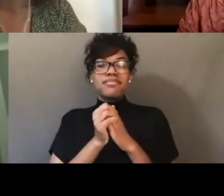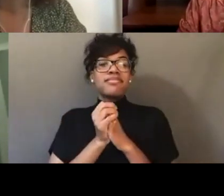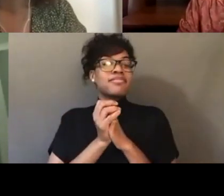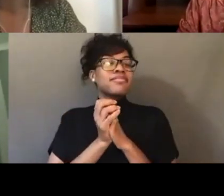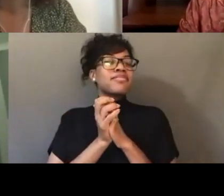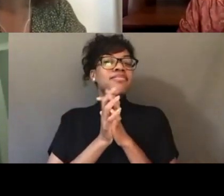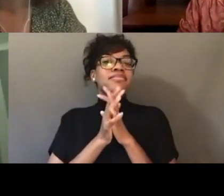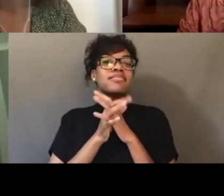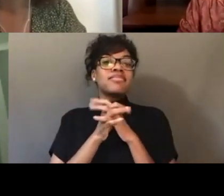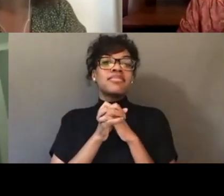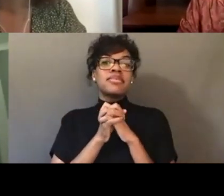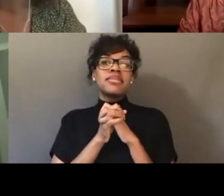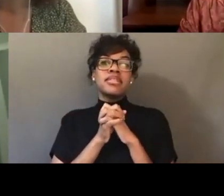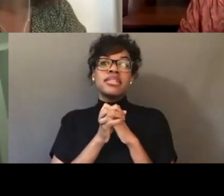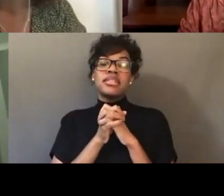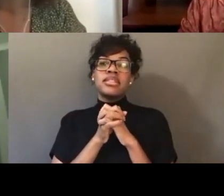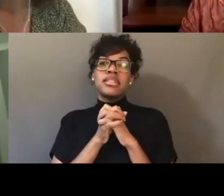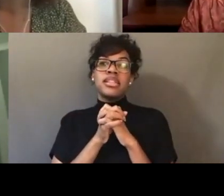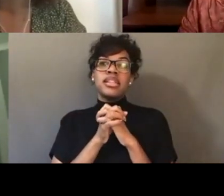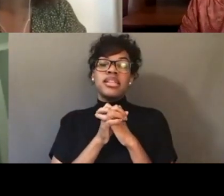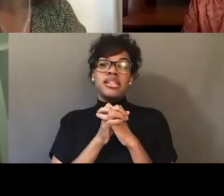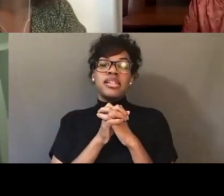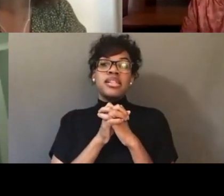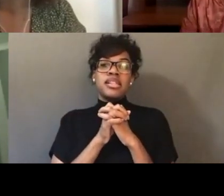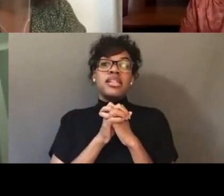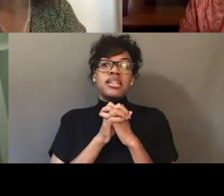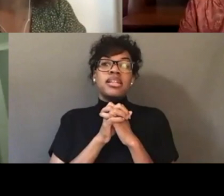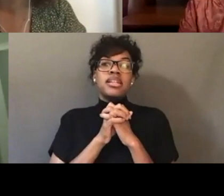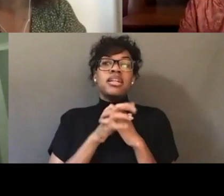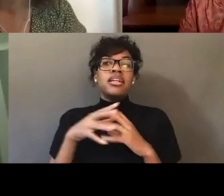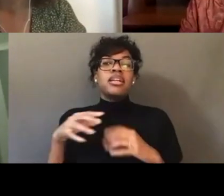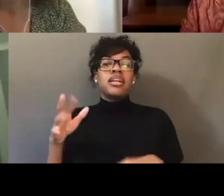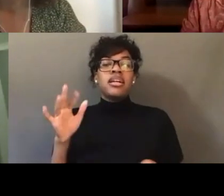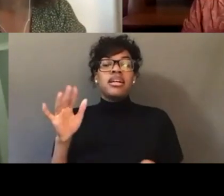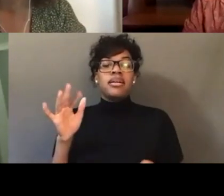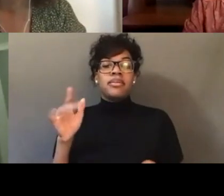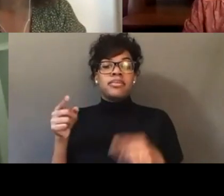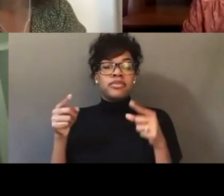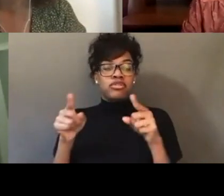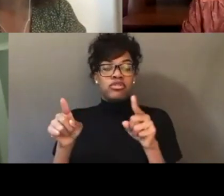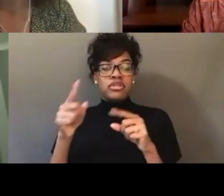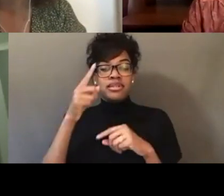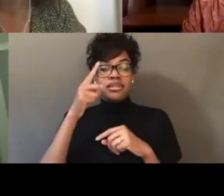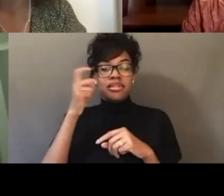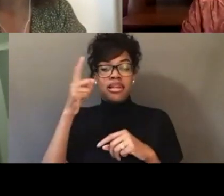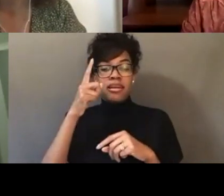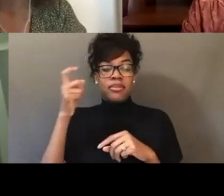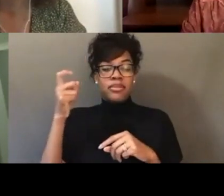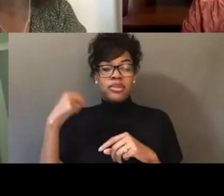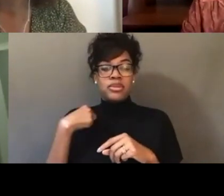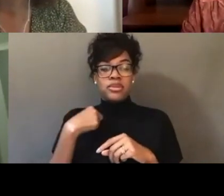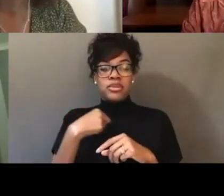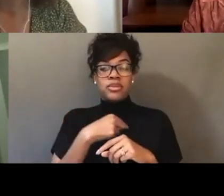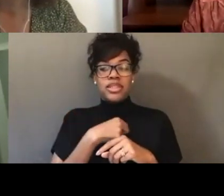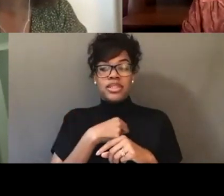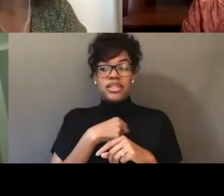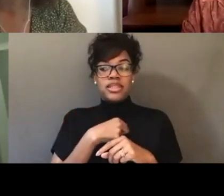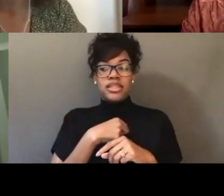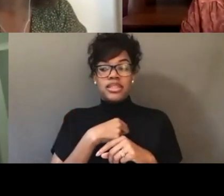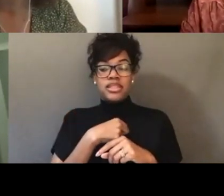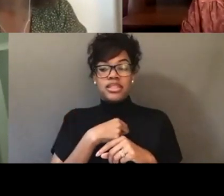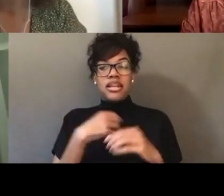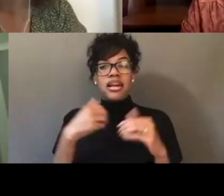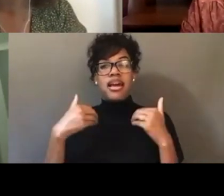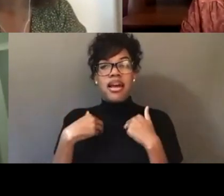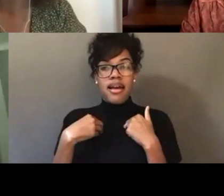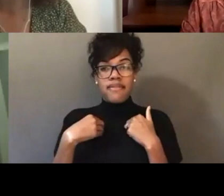We have this in the summer, we did a curriculum camp with the Oregon Writing Project, and we